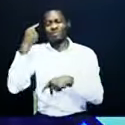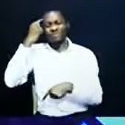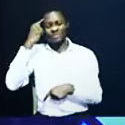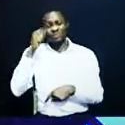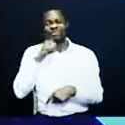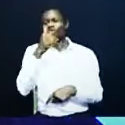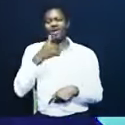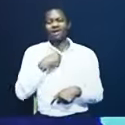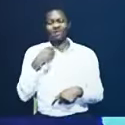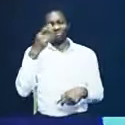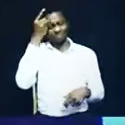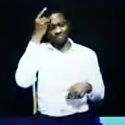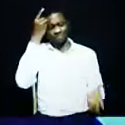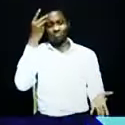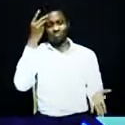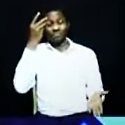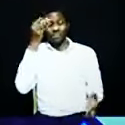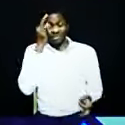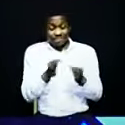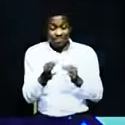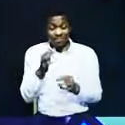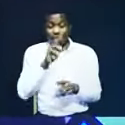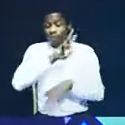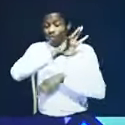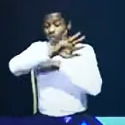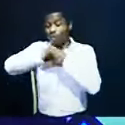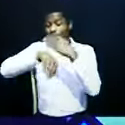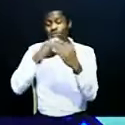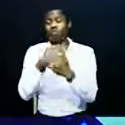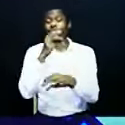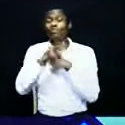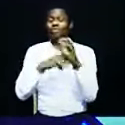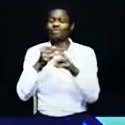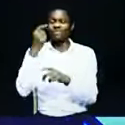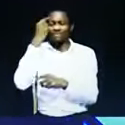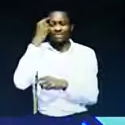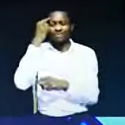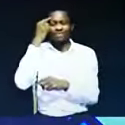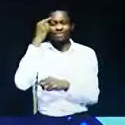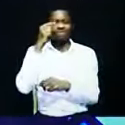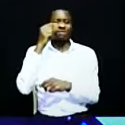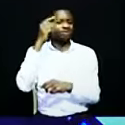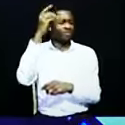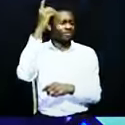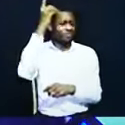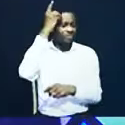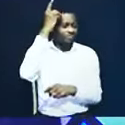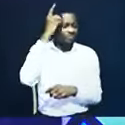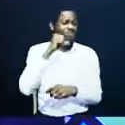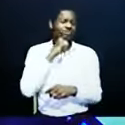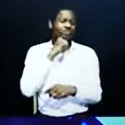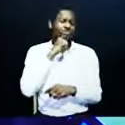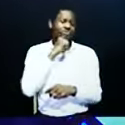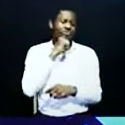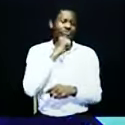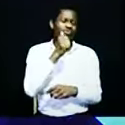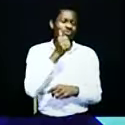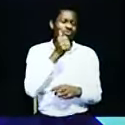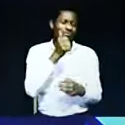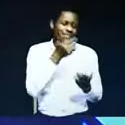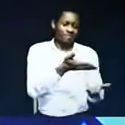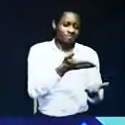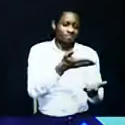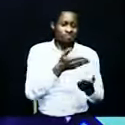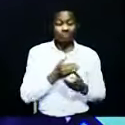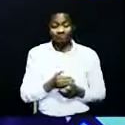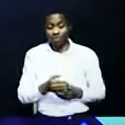world, things that God does not exist, so they long forgot about the devil. Now, and now say we are saying, no,